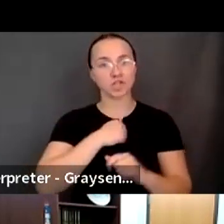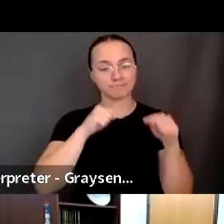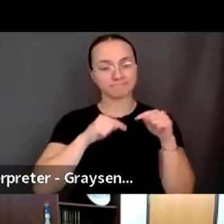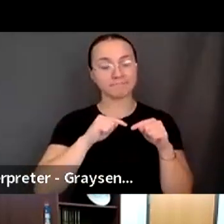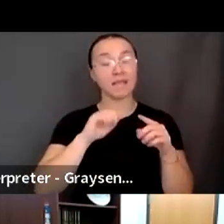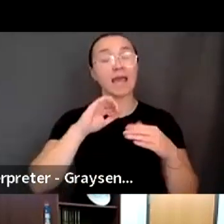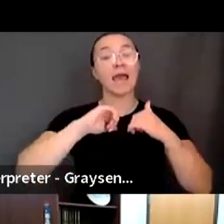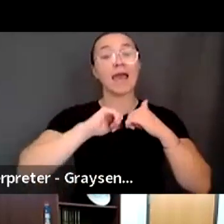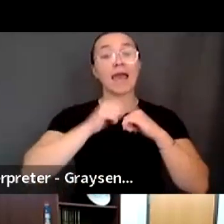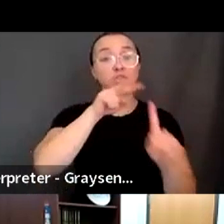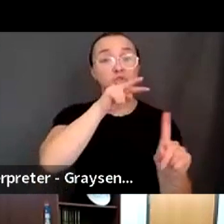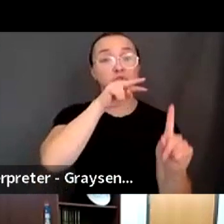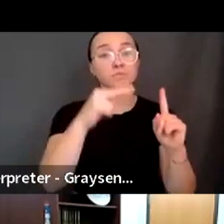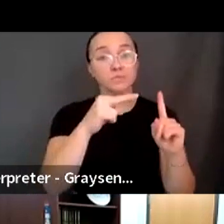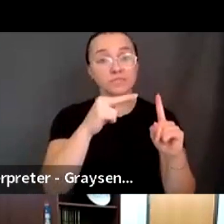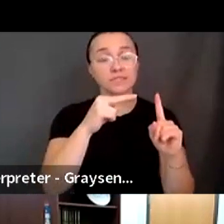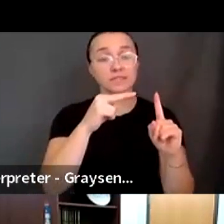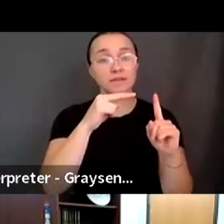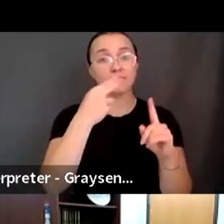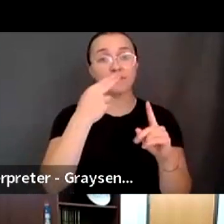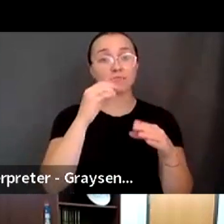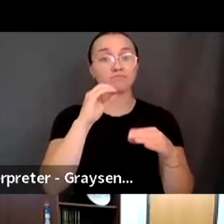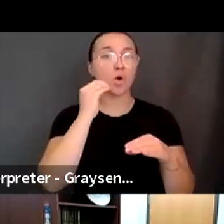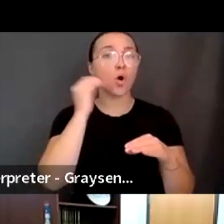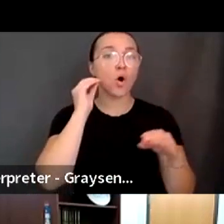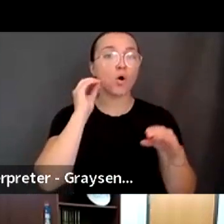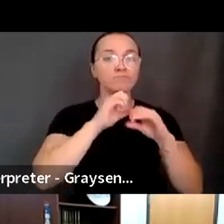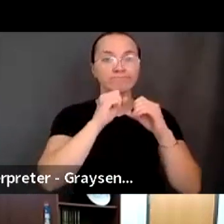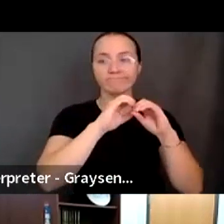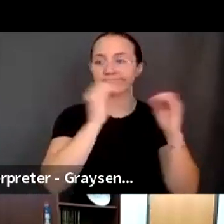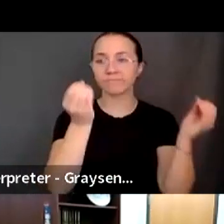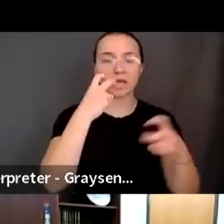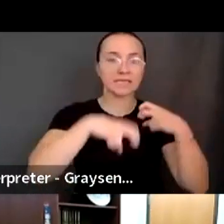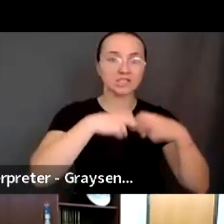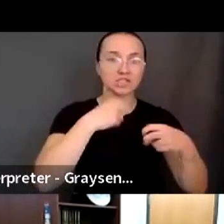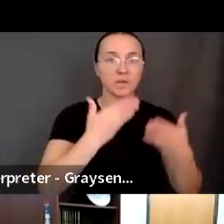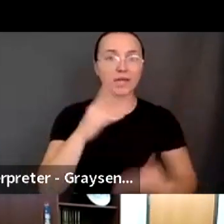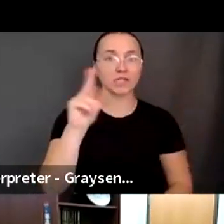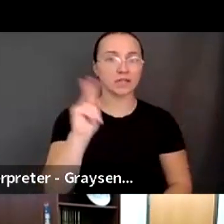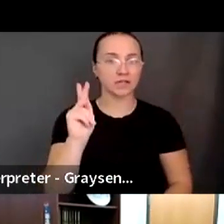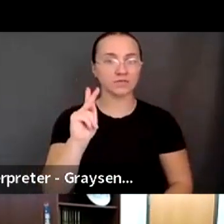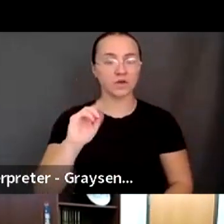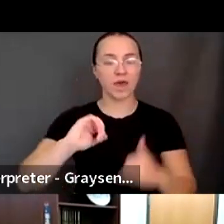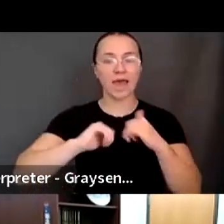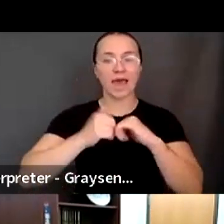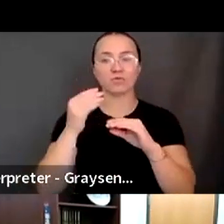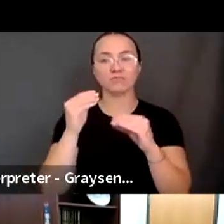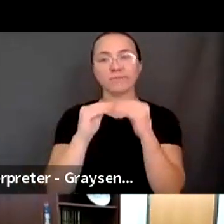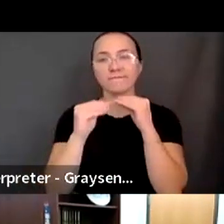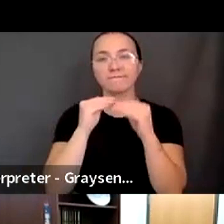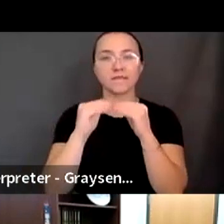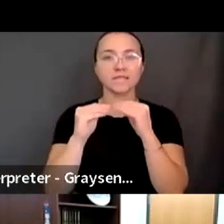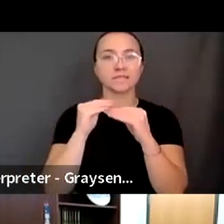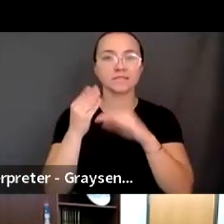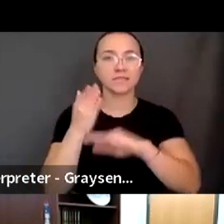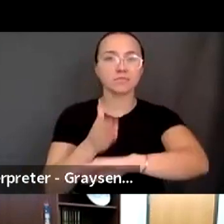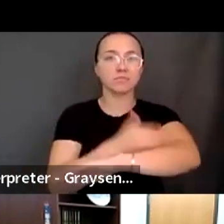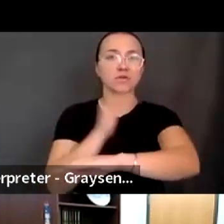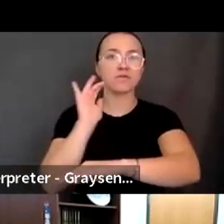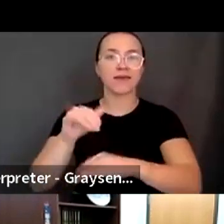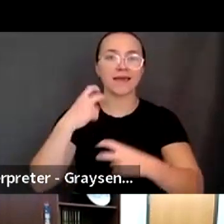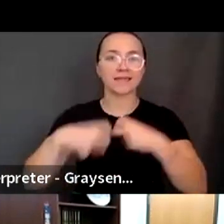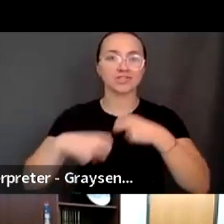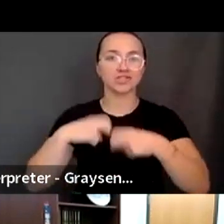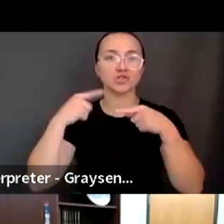How do you perceive homelessness in Knoxville, and how are you going to combat this issue during your term as mayor?